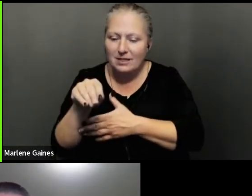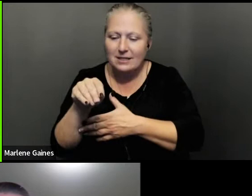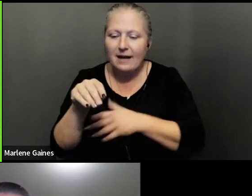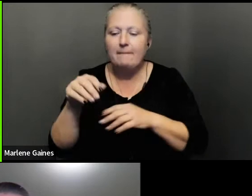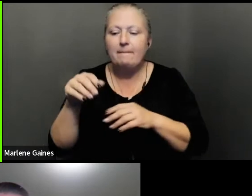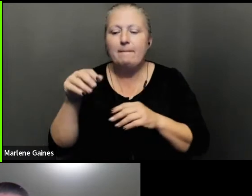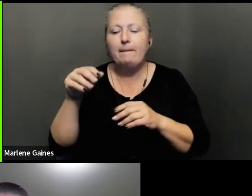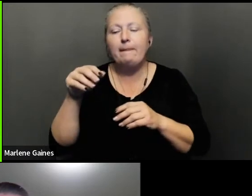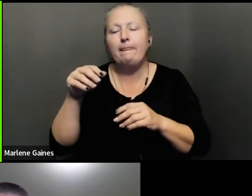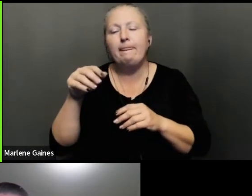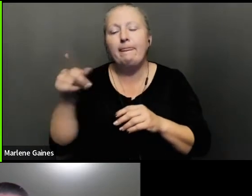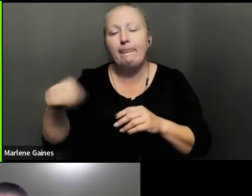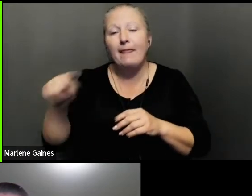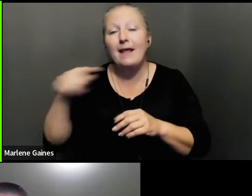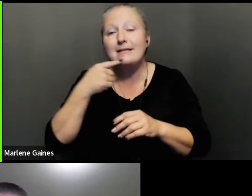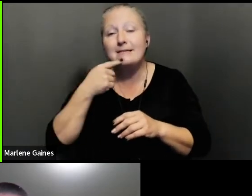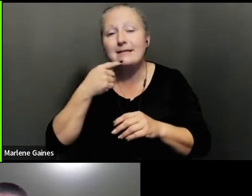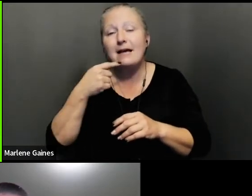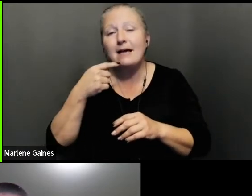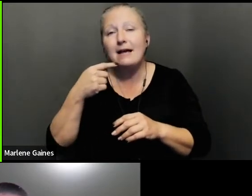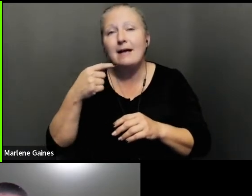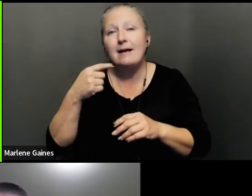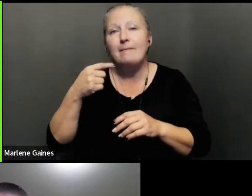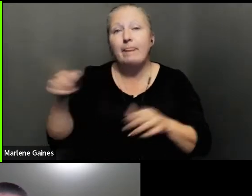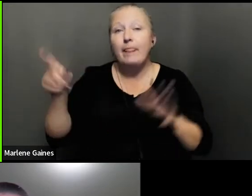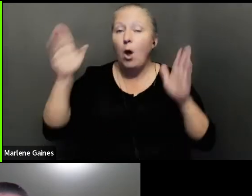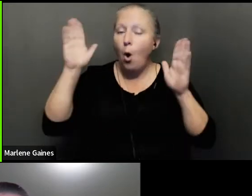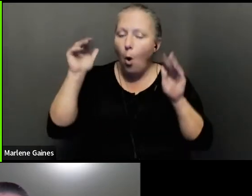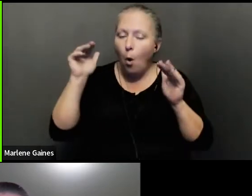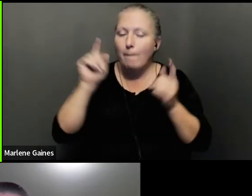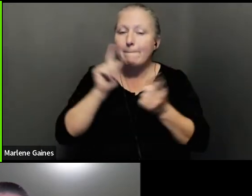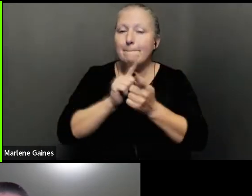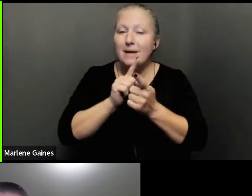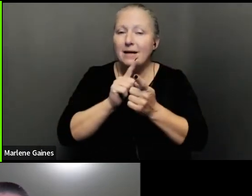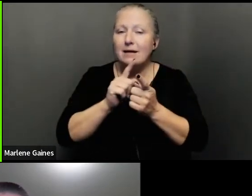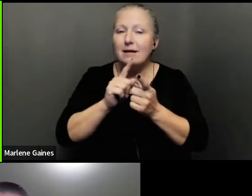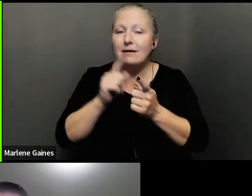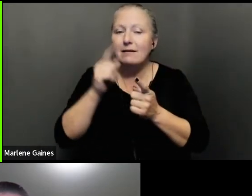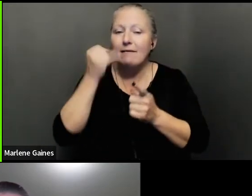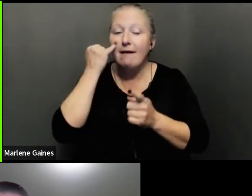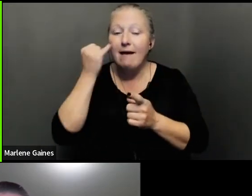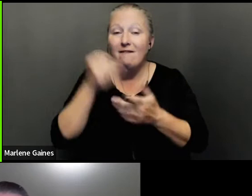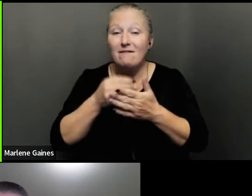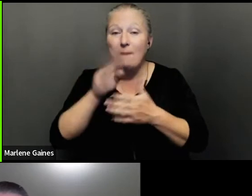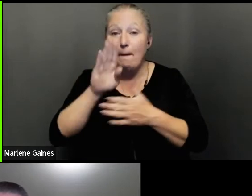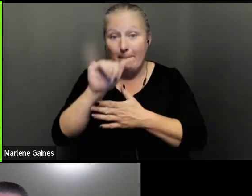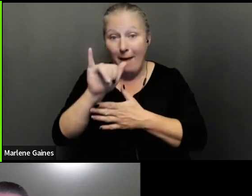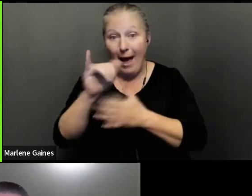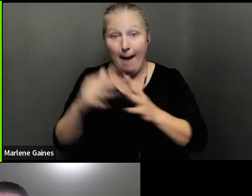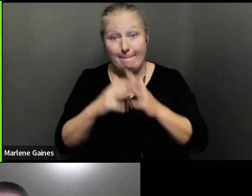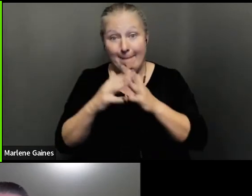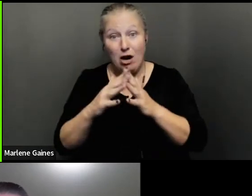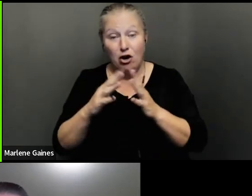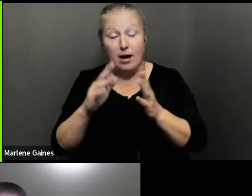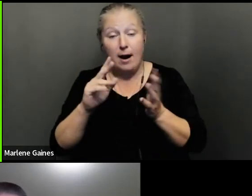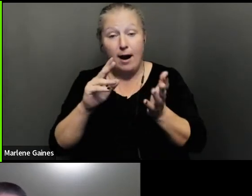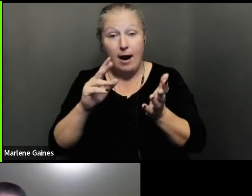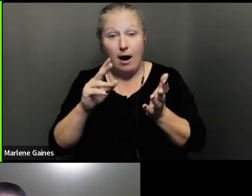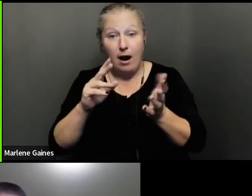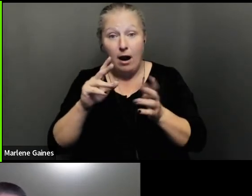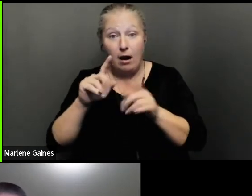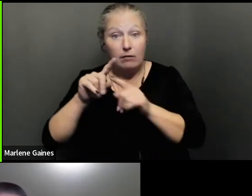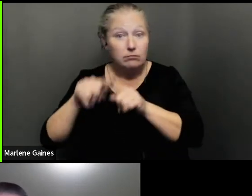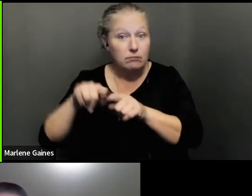are saying that they hope to meet if the Buy American is based on some of the other